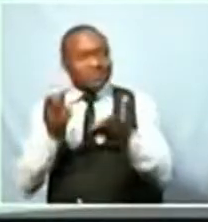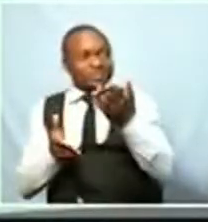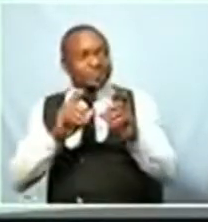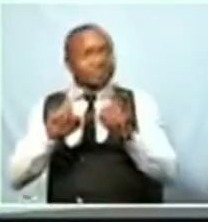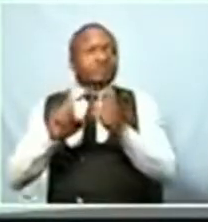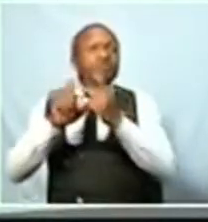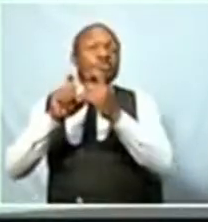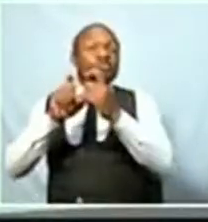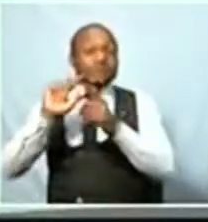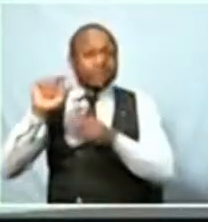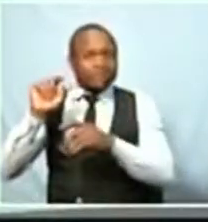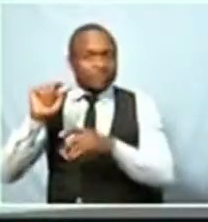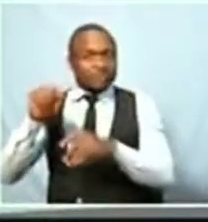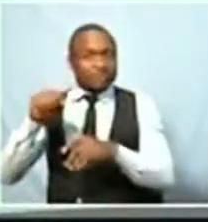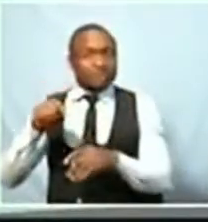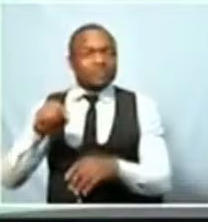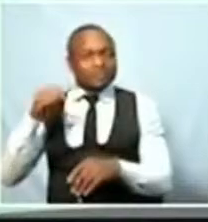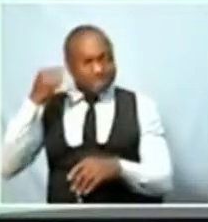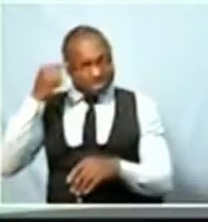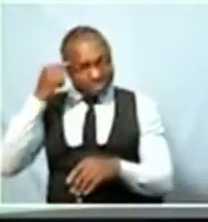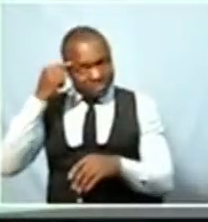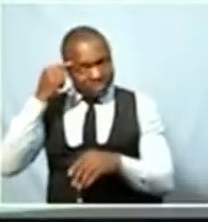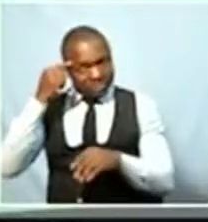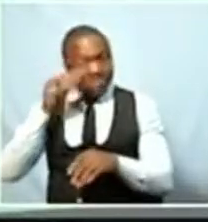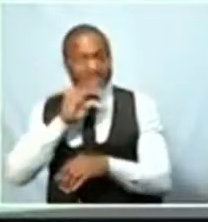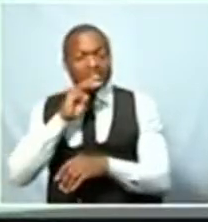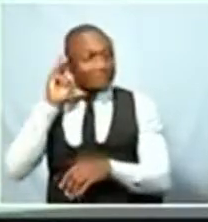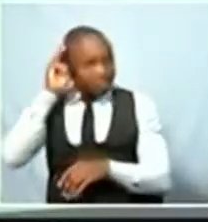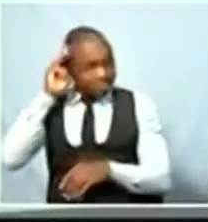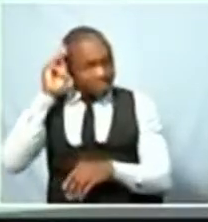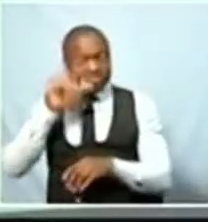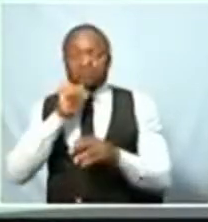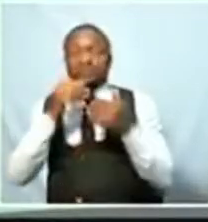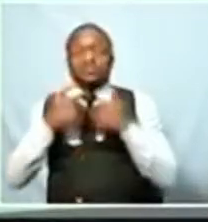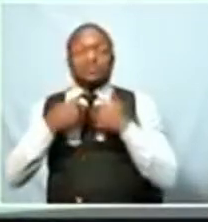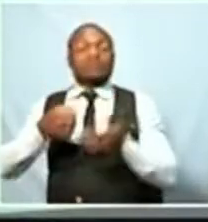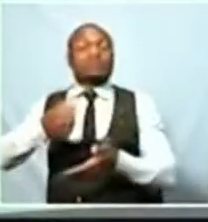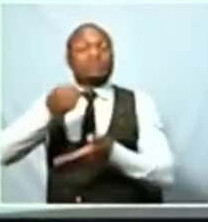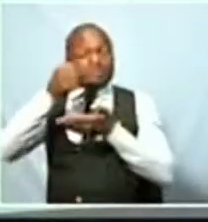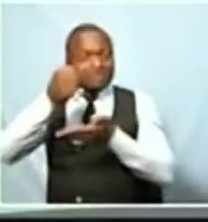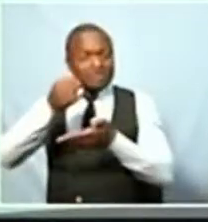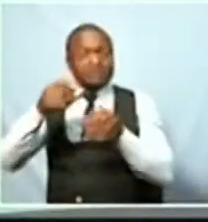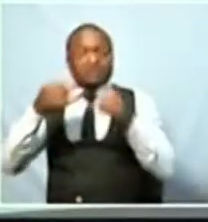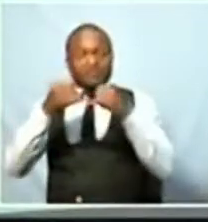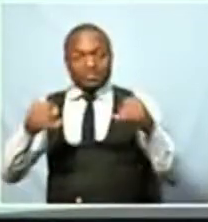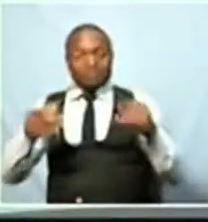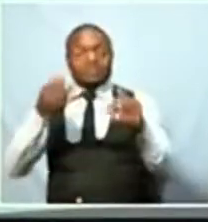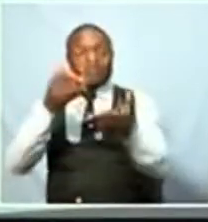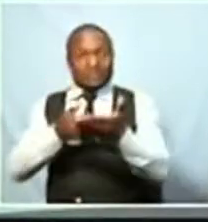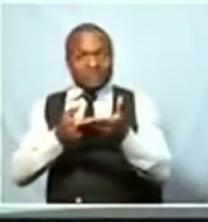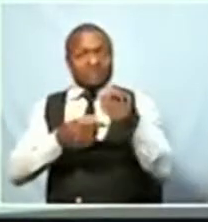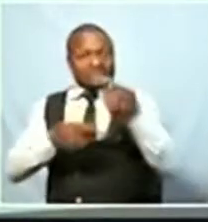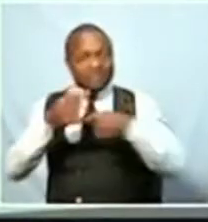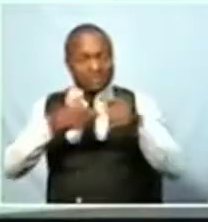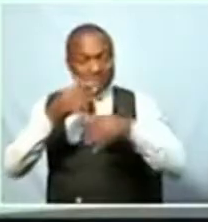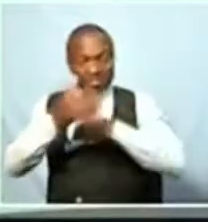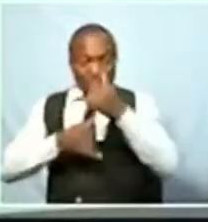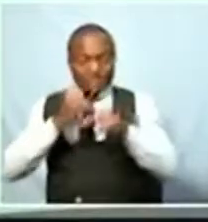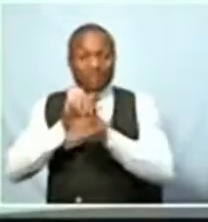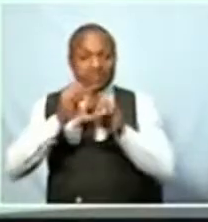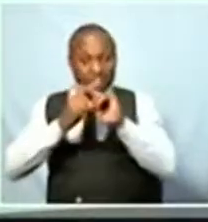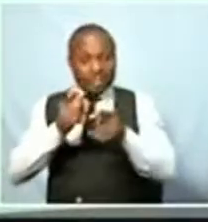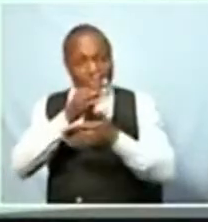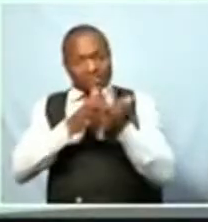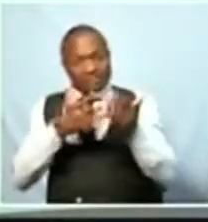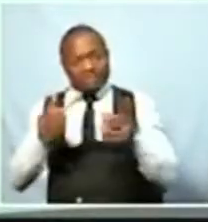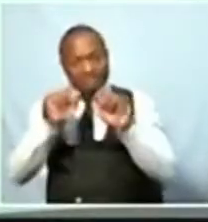challenge for our government ministries is that they may not have a budget line for this coming year, but it is something